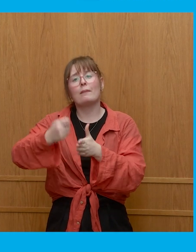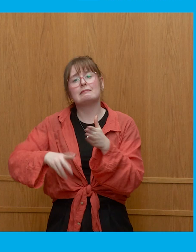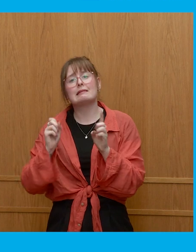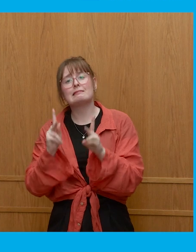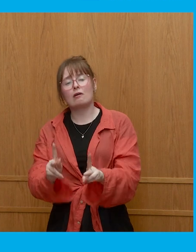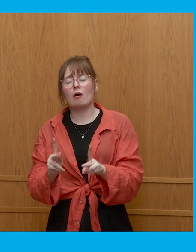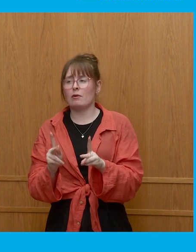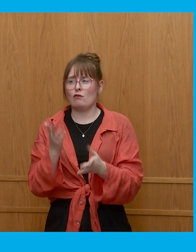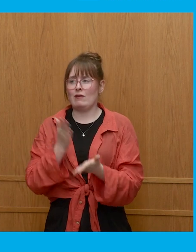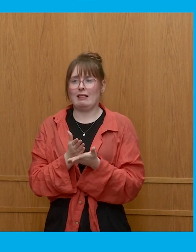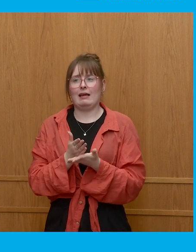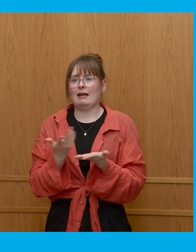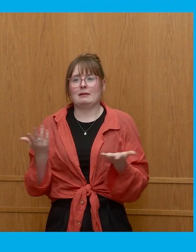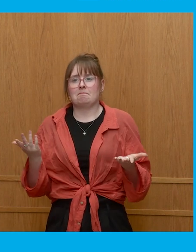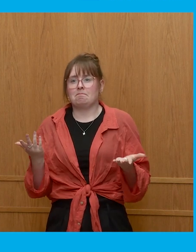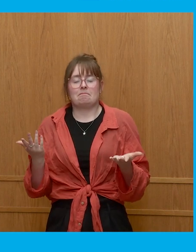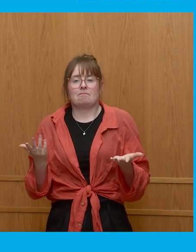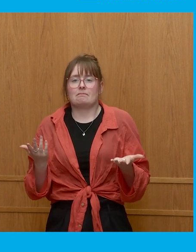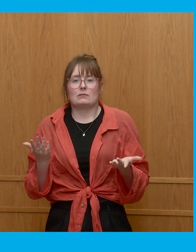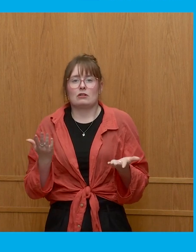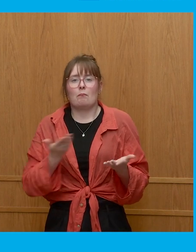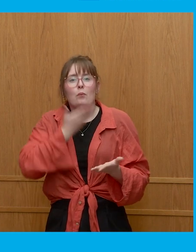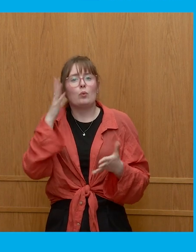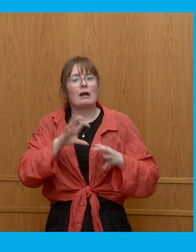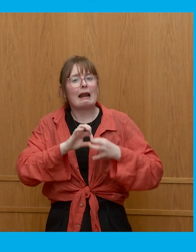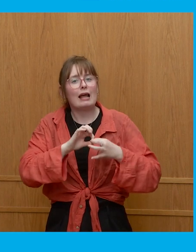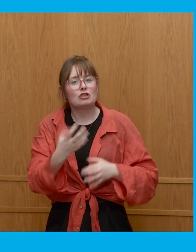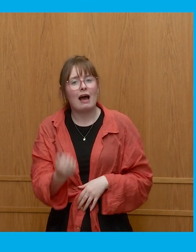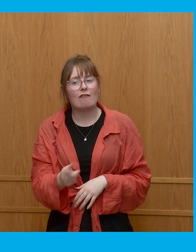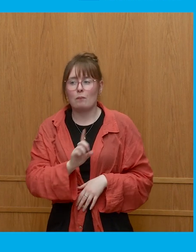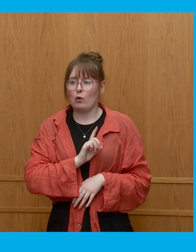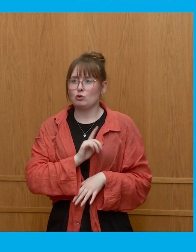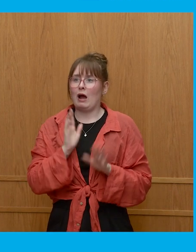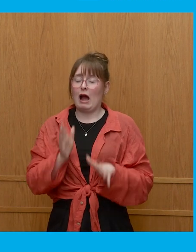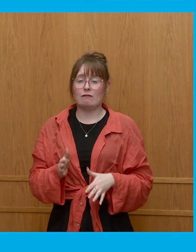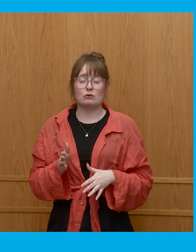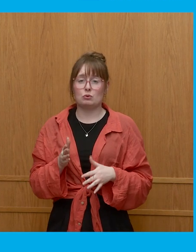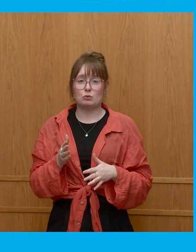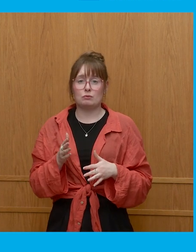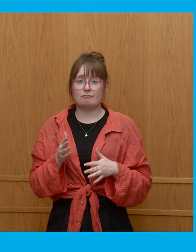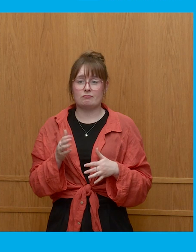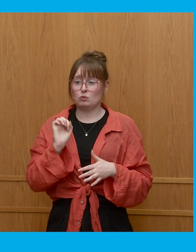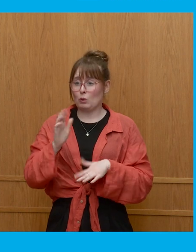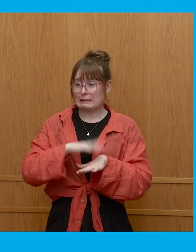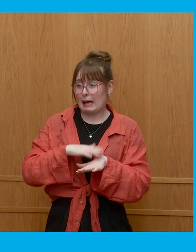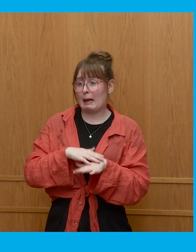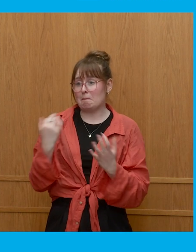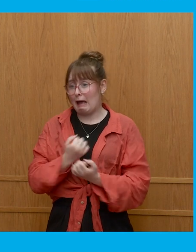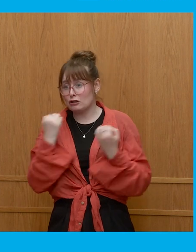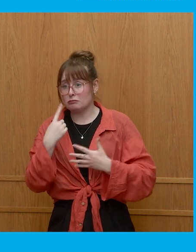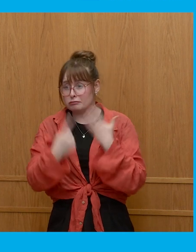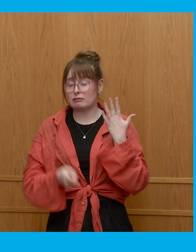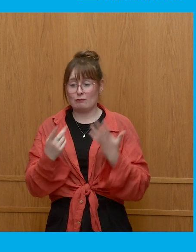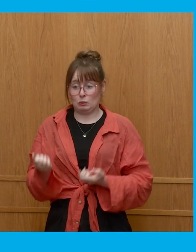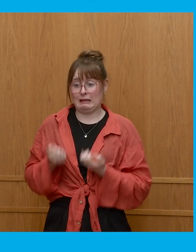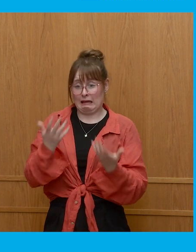We don't have that connection because you have to give so much of yourself to make things happen. I suppose